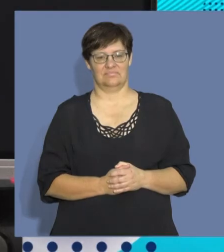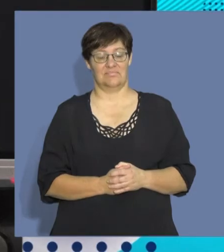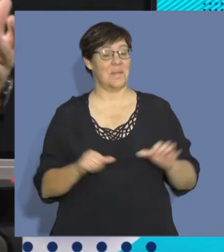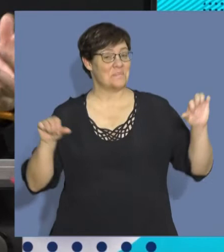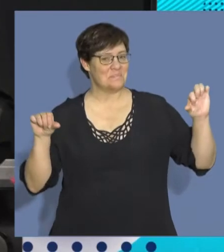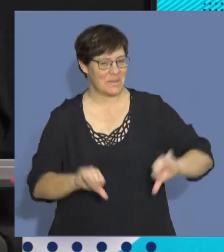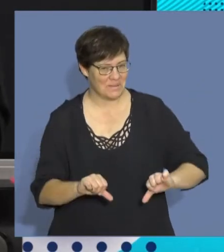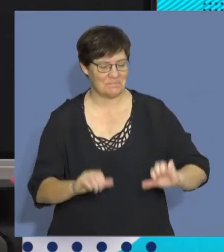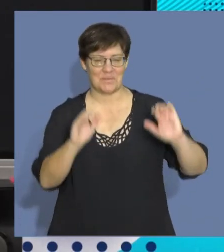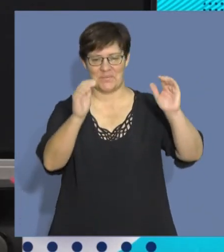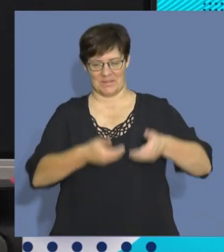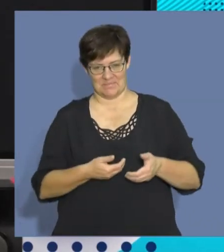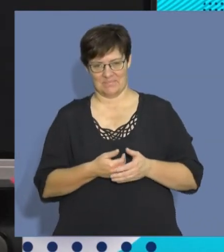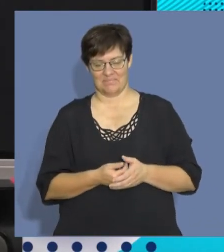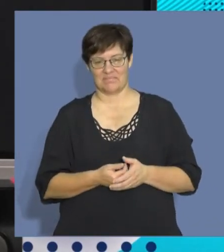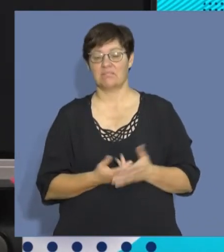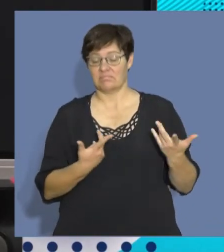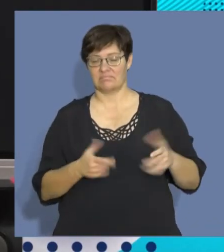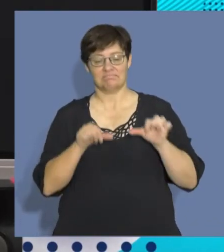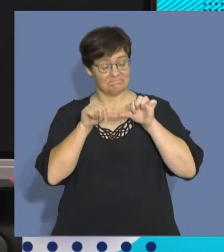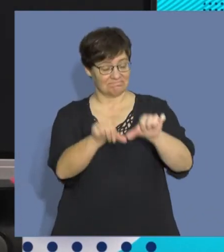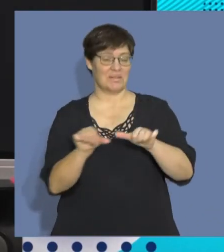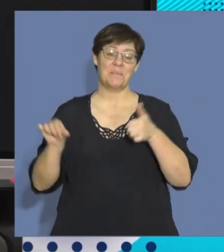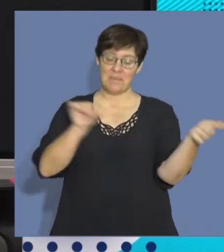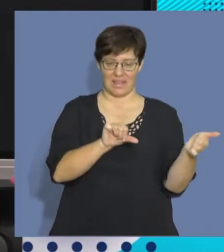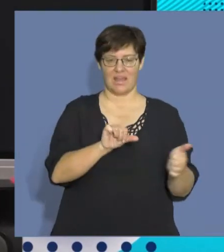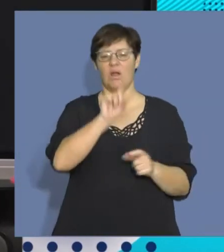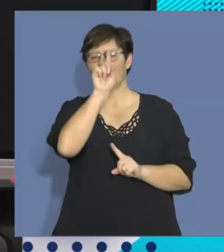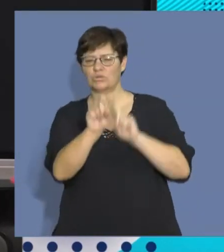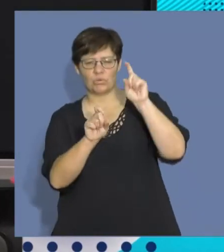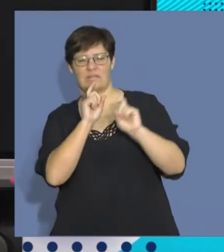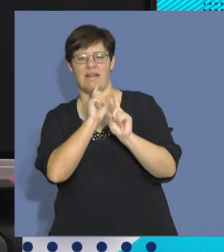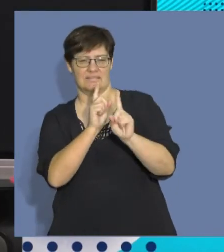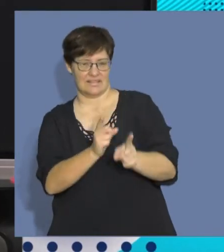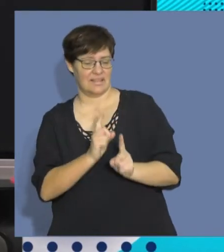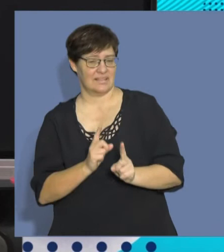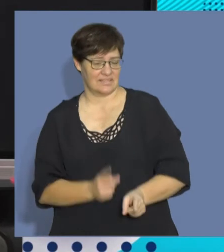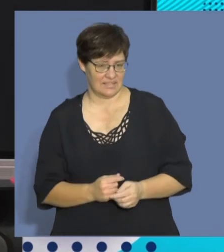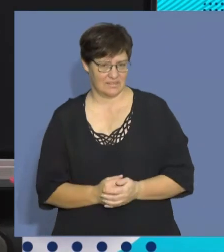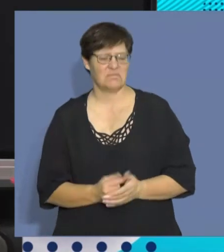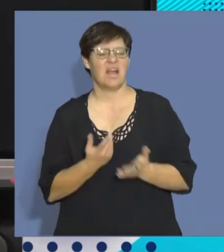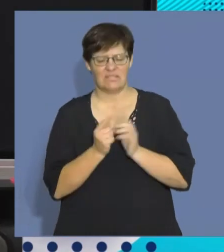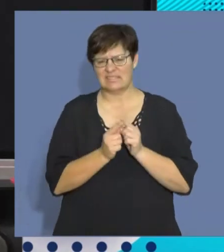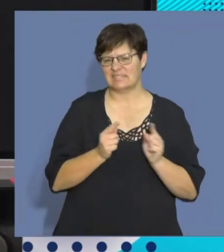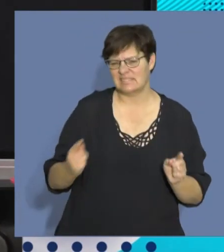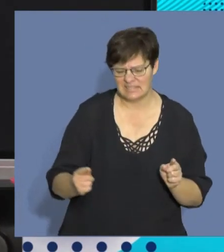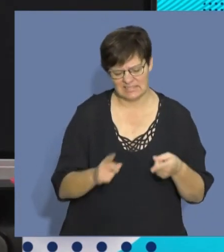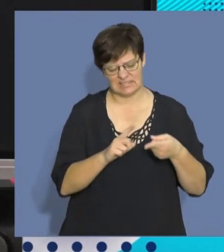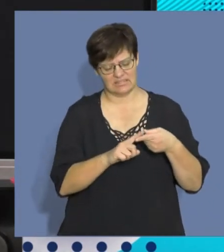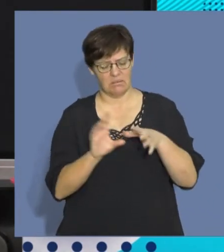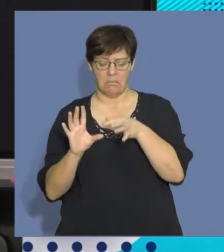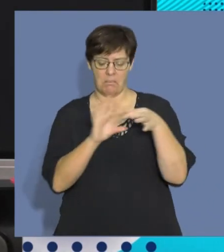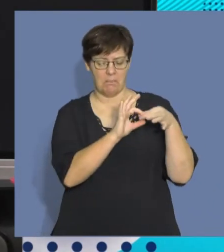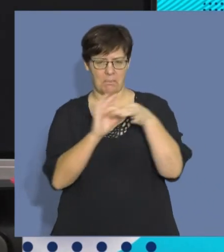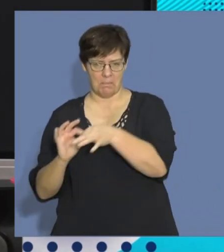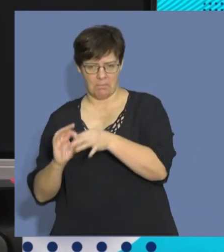Welcome back. So we're going to jump straight back into what we were doing. So we spoke about distance and how that links